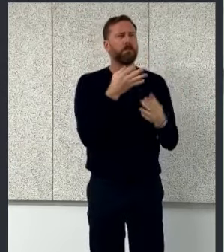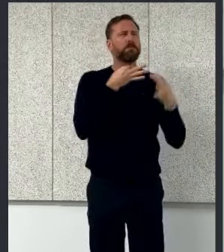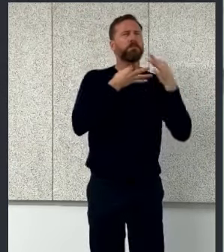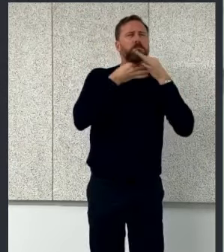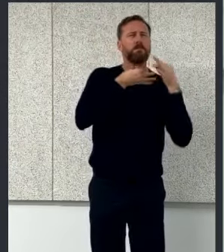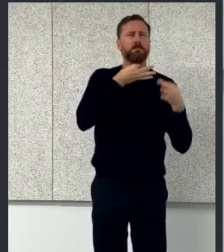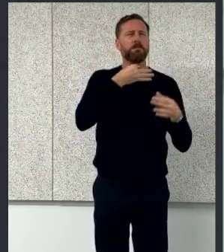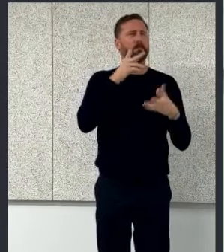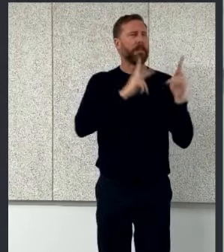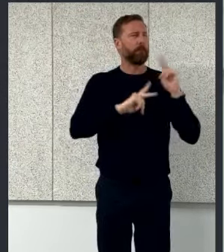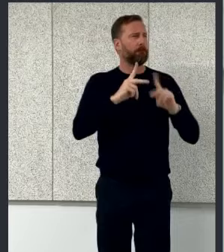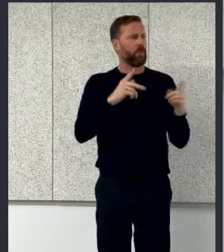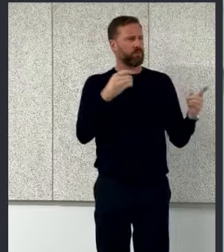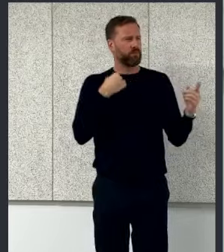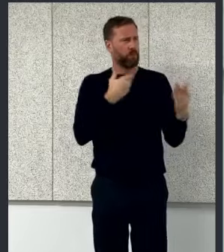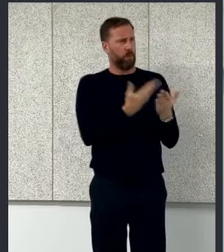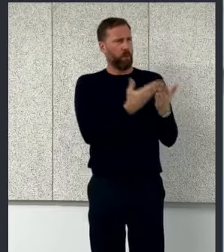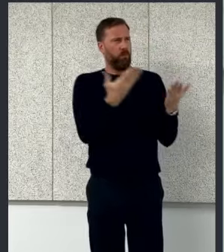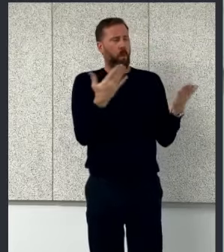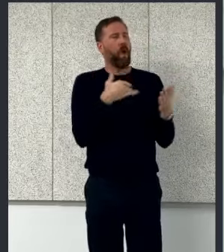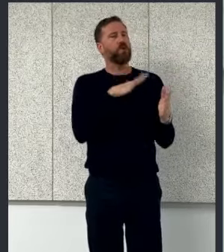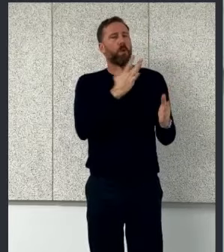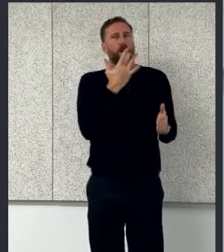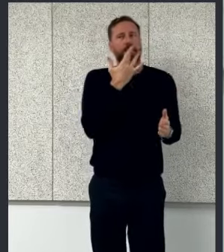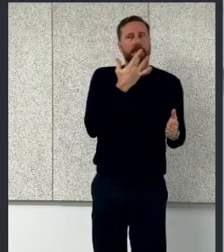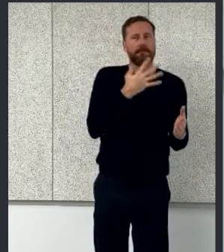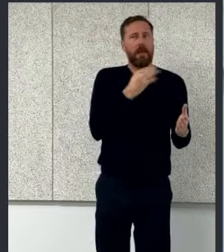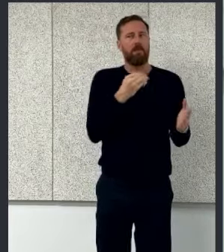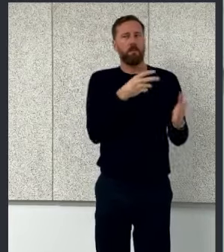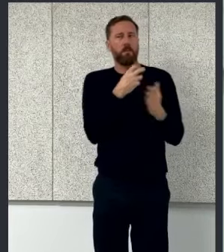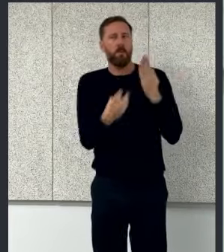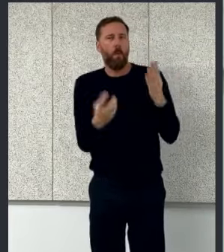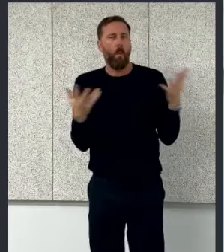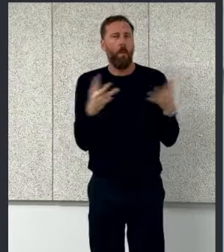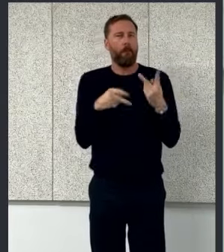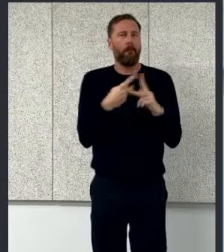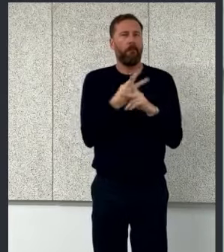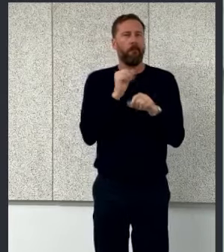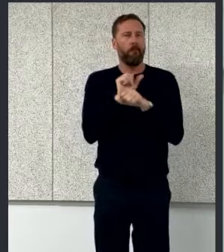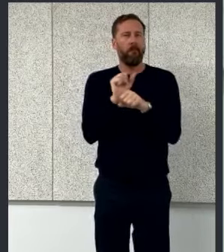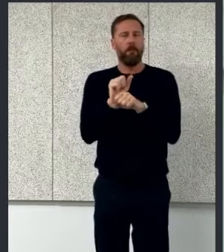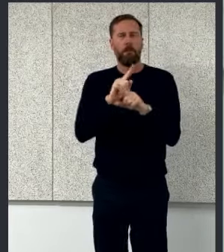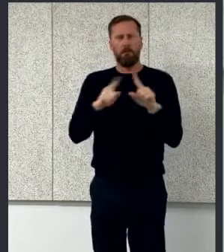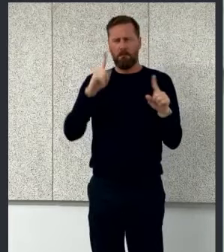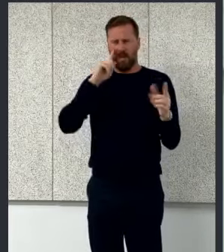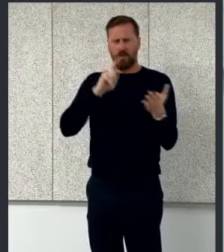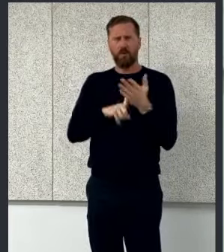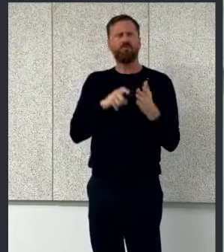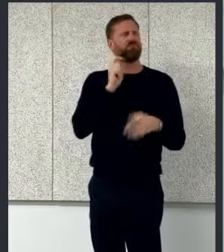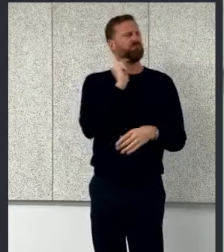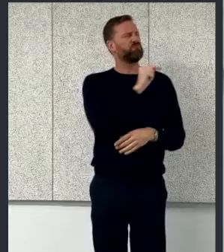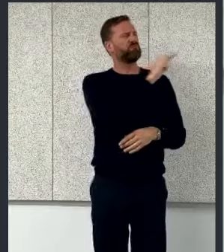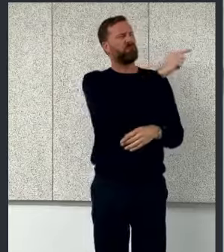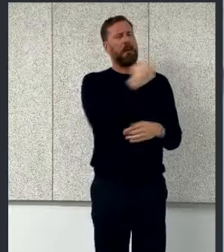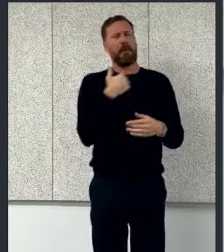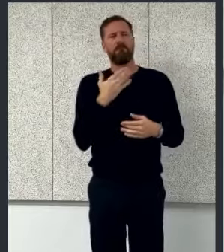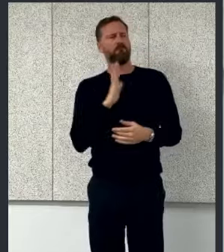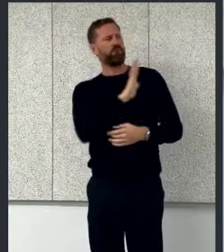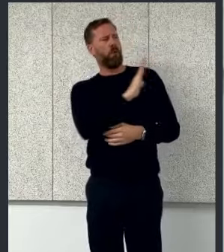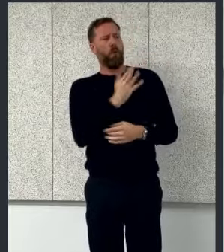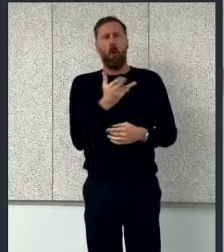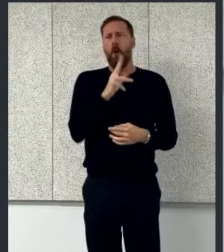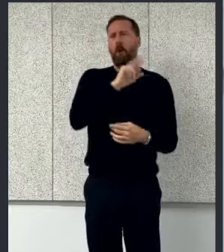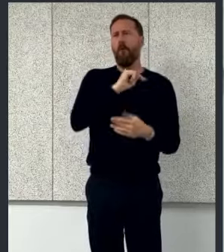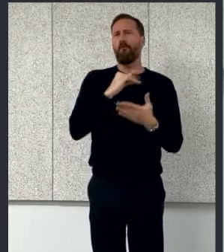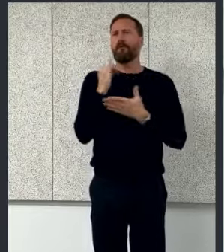also the work that you've chosen to do. But I also know that many of you have your own creative artistic practices, either that